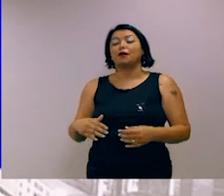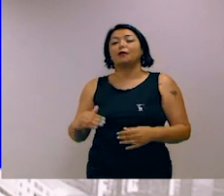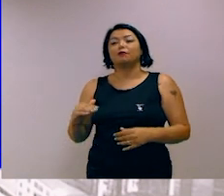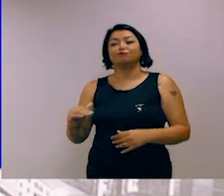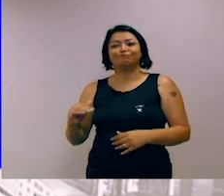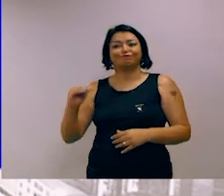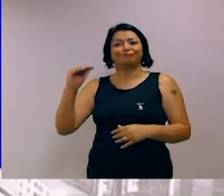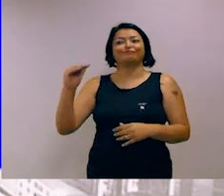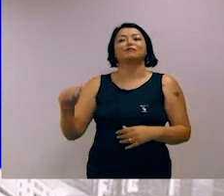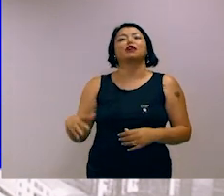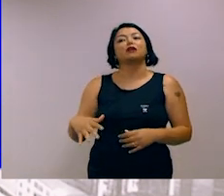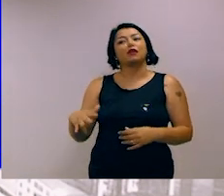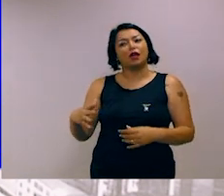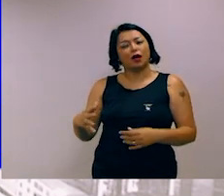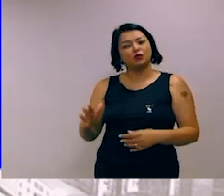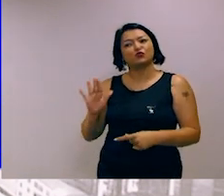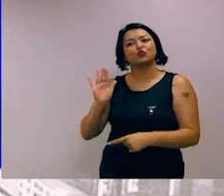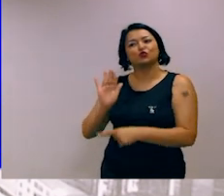the healthcare system.